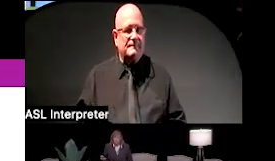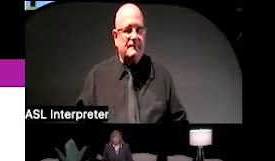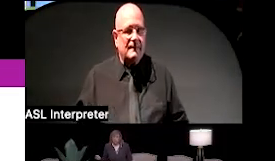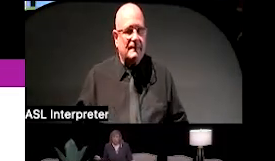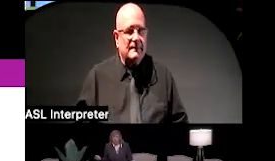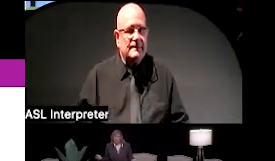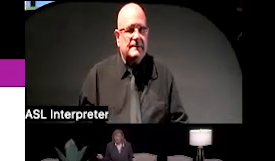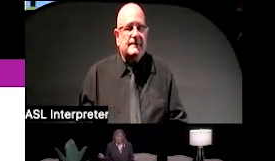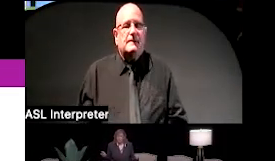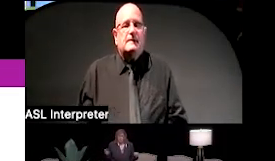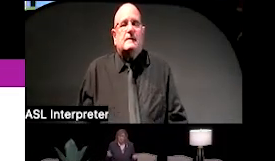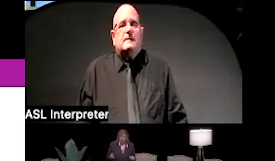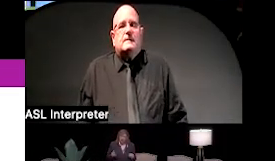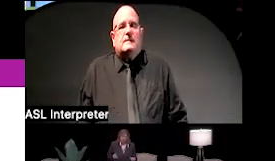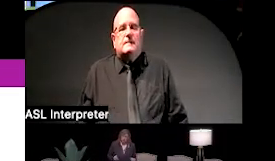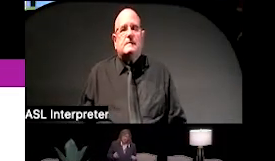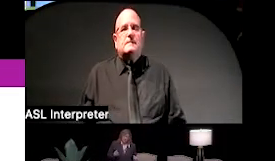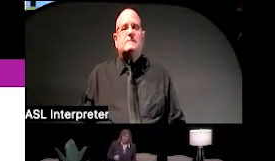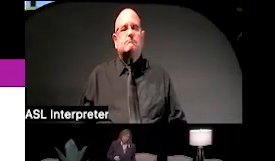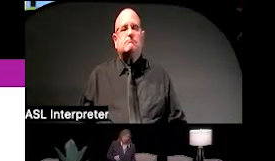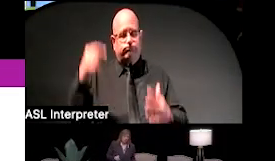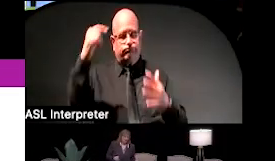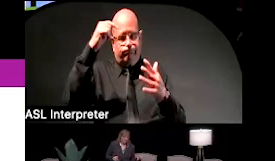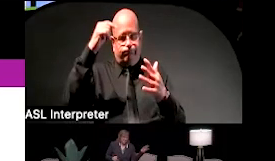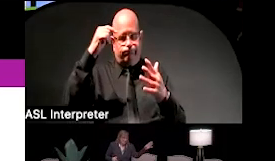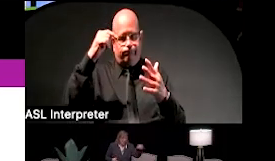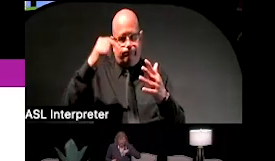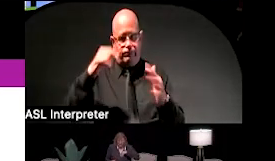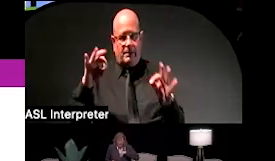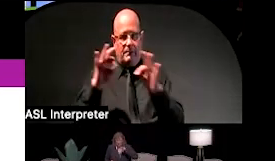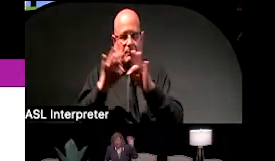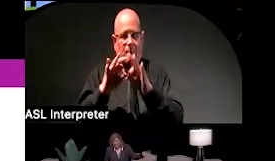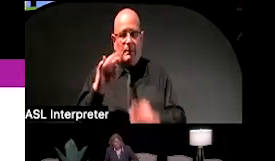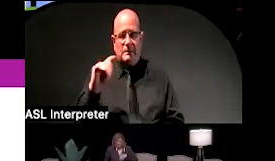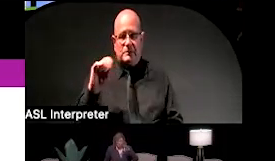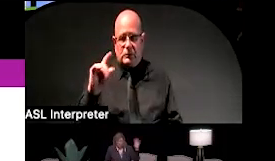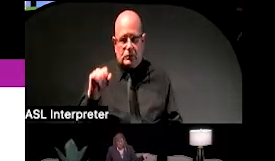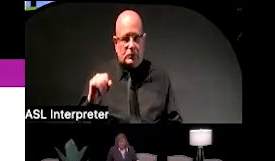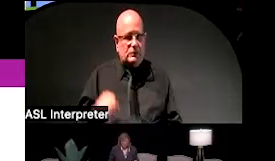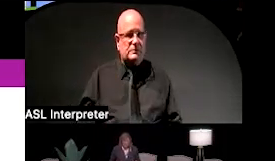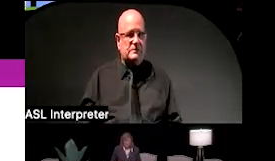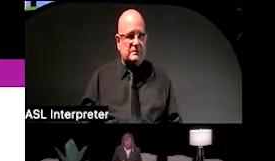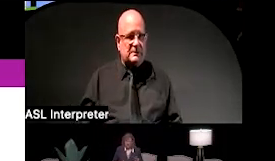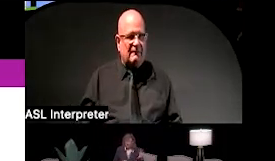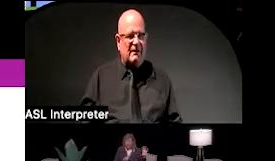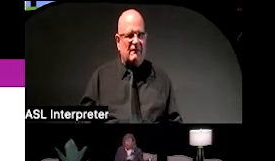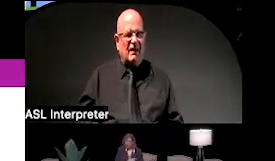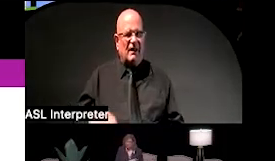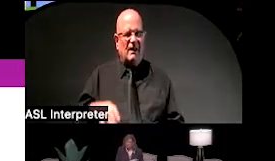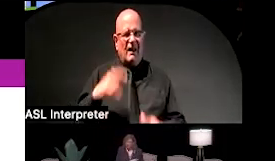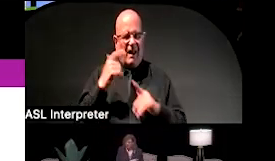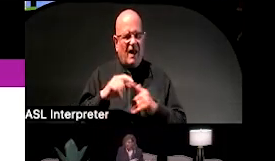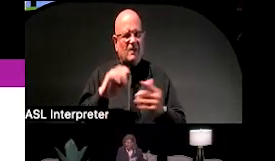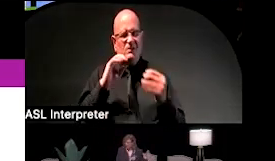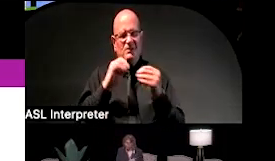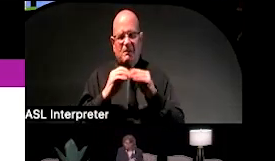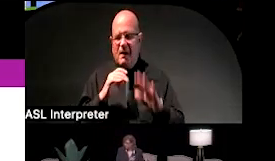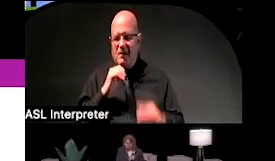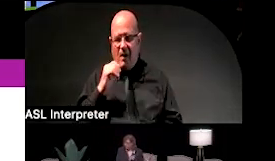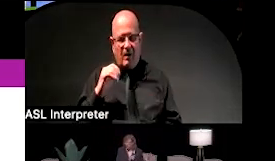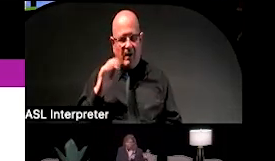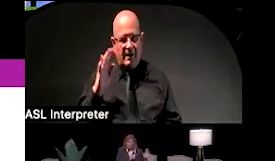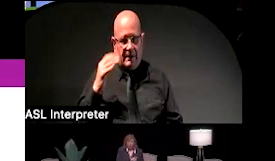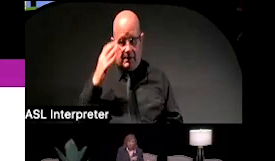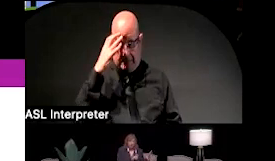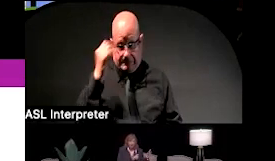So there are some very important tools, and these are letters and numbers and things like that I don't expect anybody to